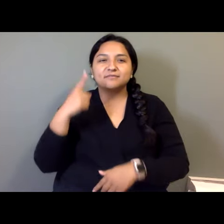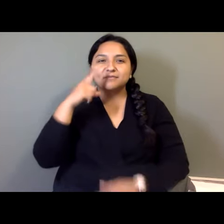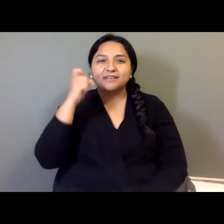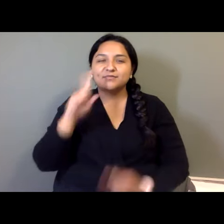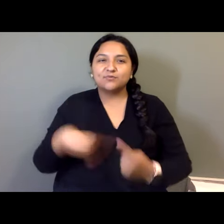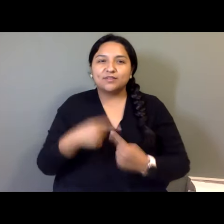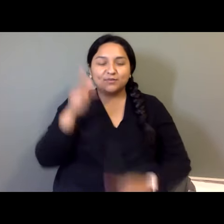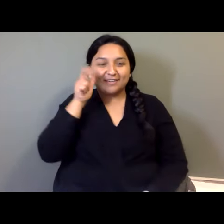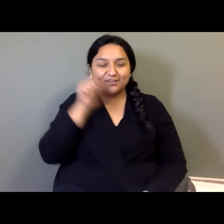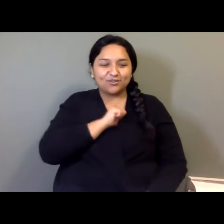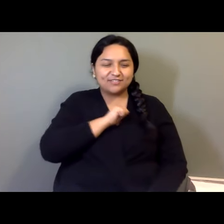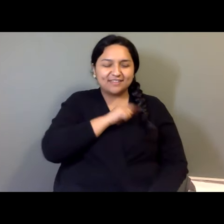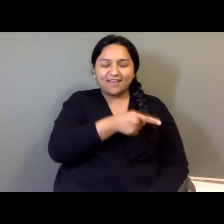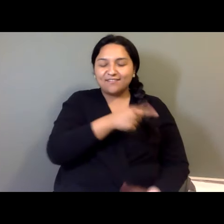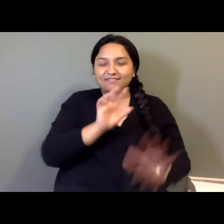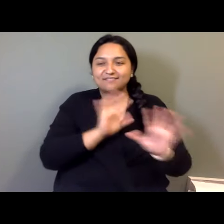playback, like, no, that wasn't it.